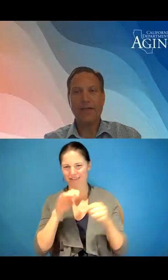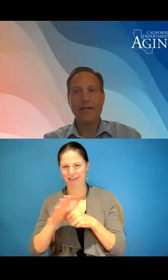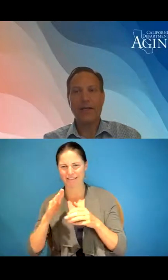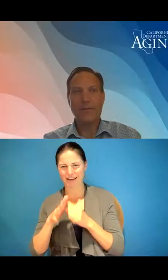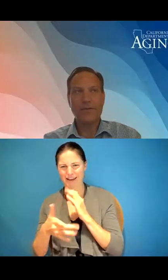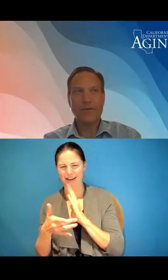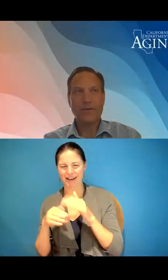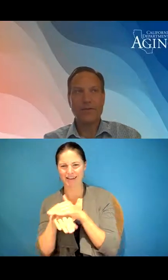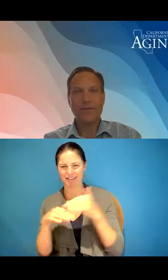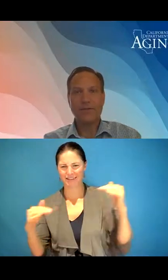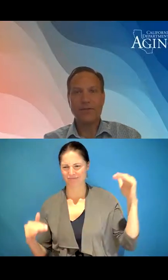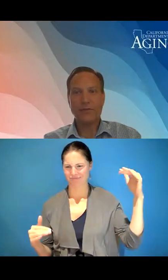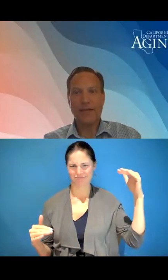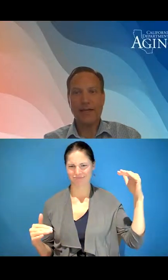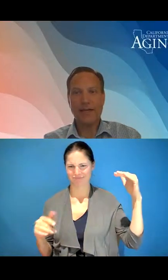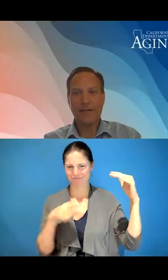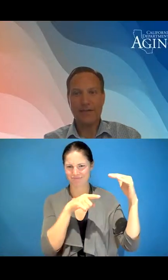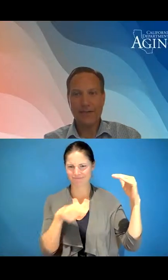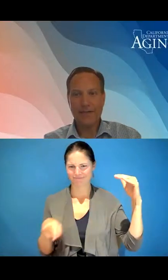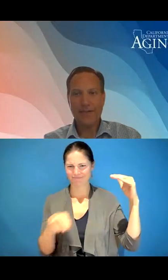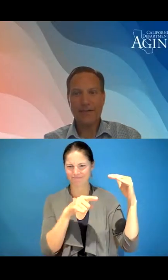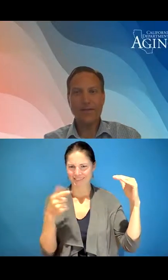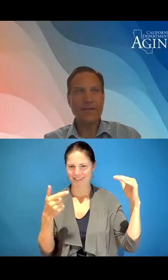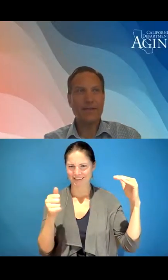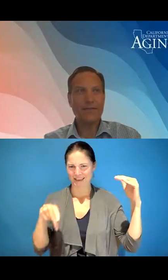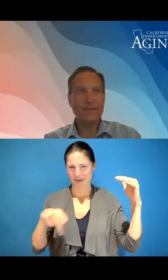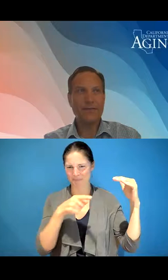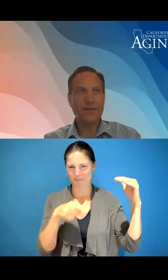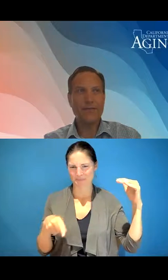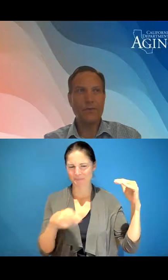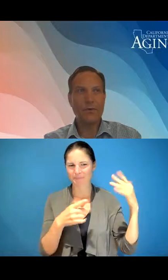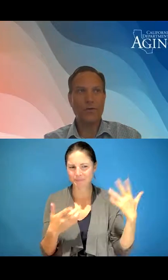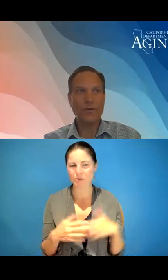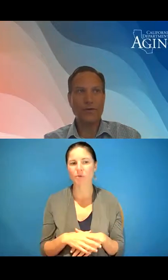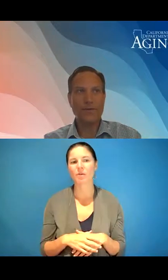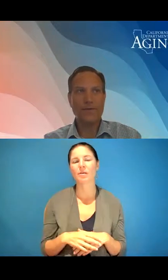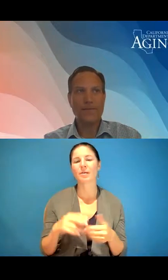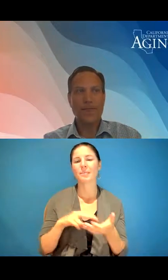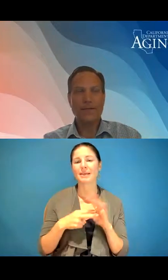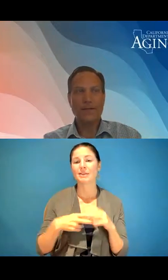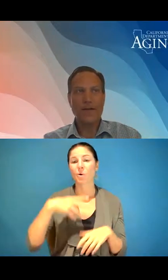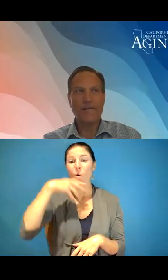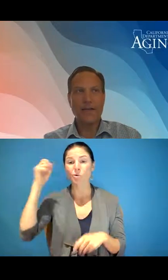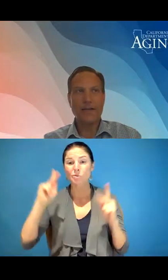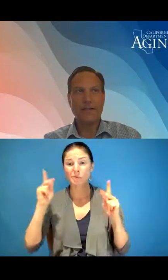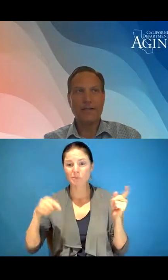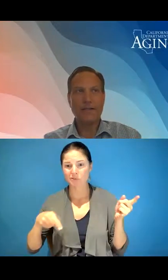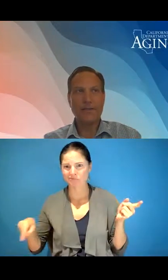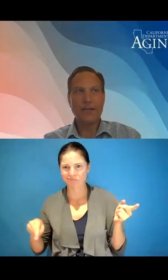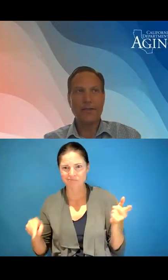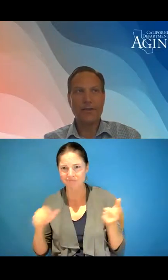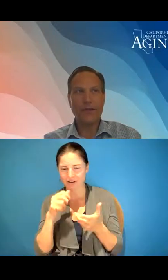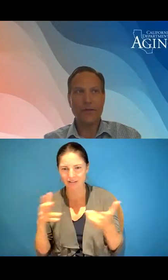gap in terms of digital devices and service plans for older adults. As a matter of fact,